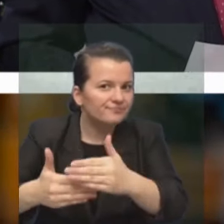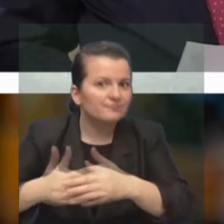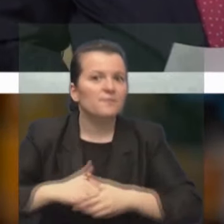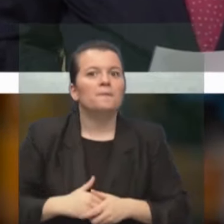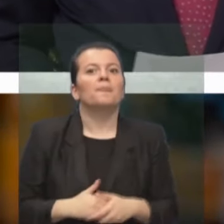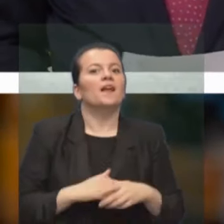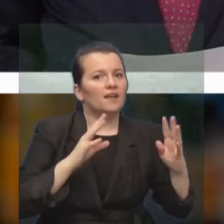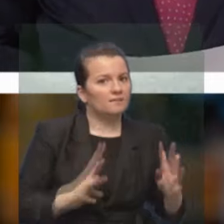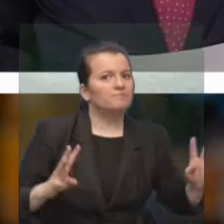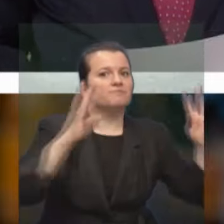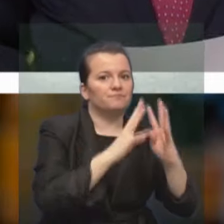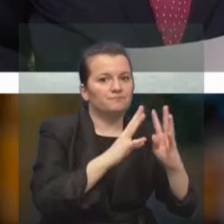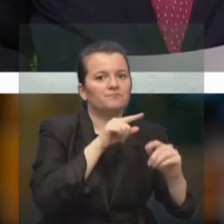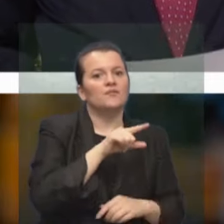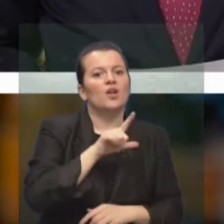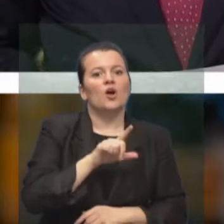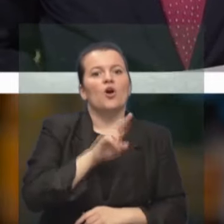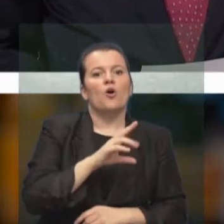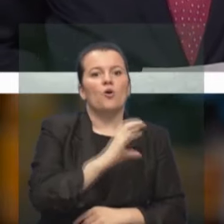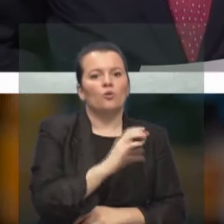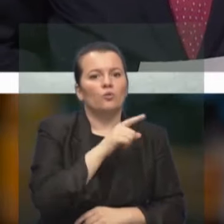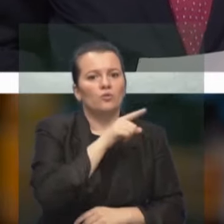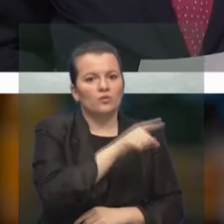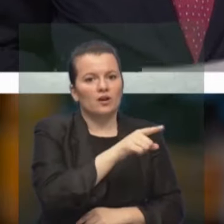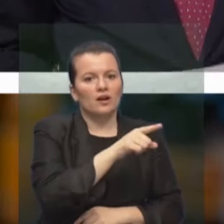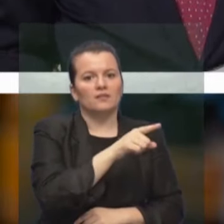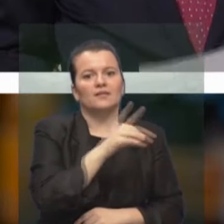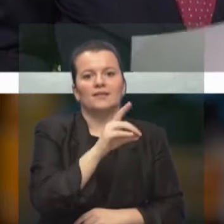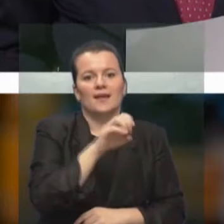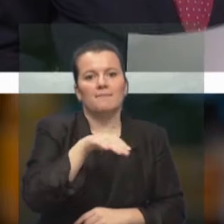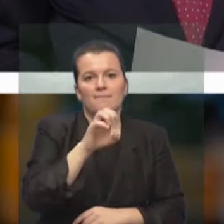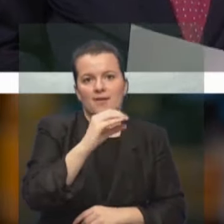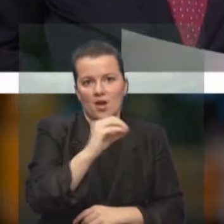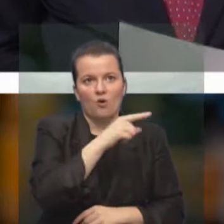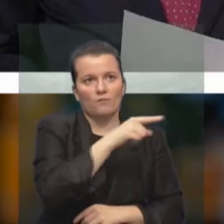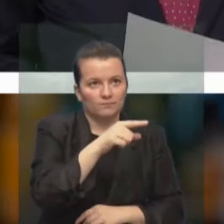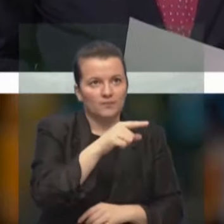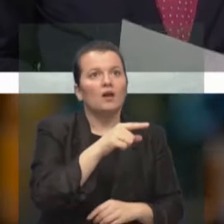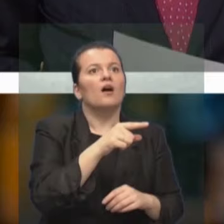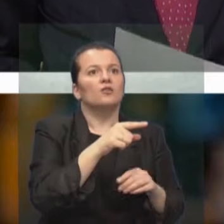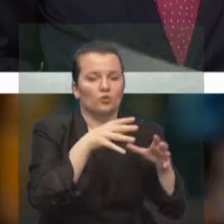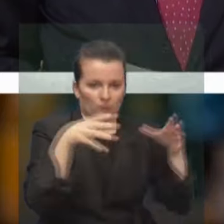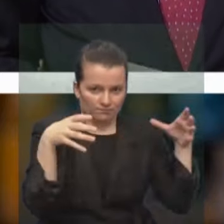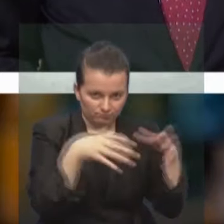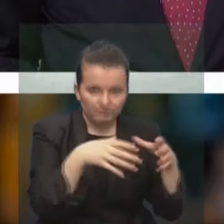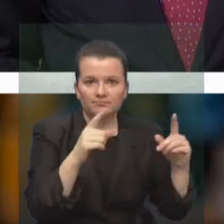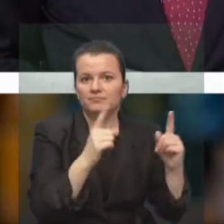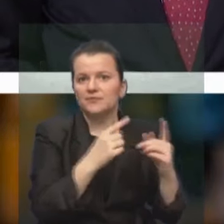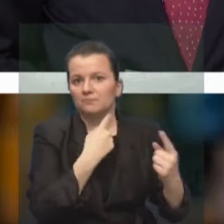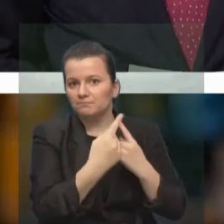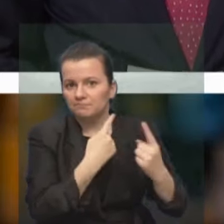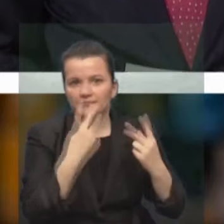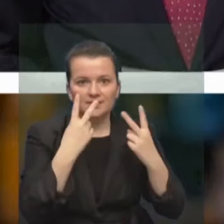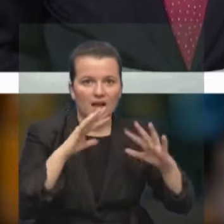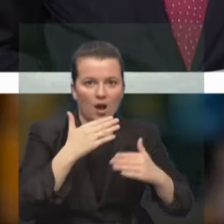Luca Di Meo, who breathed new life into the company with his Renaultution plan, the broad